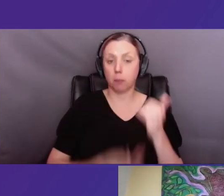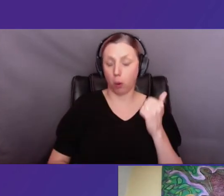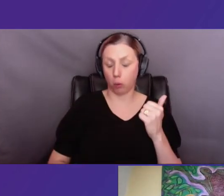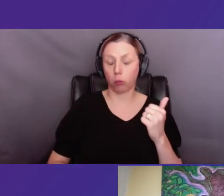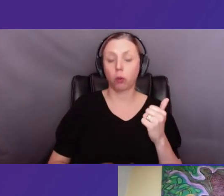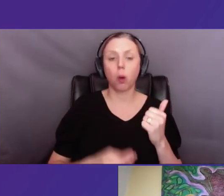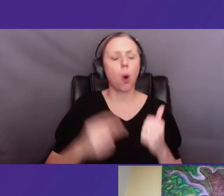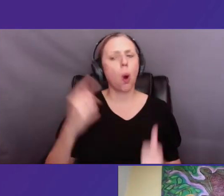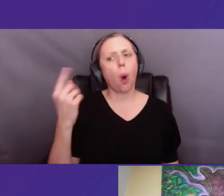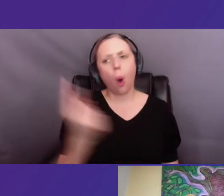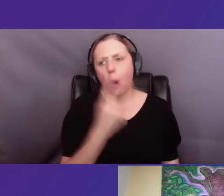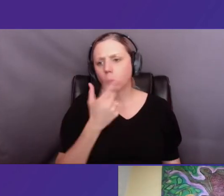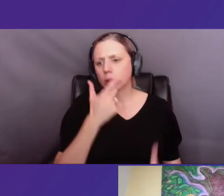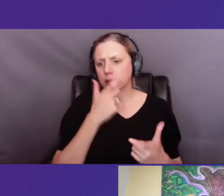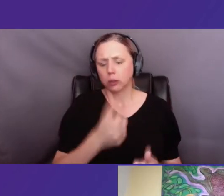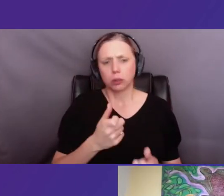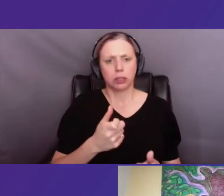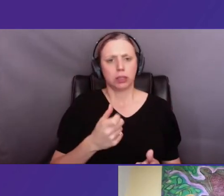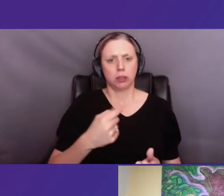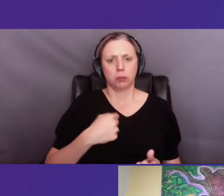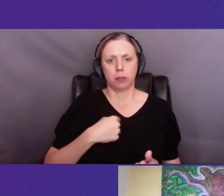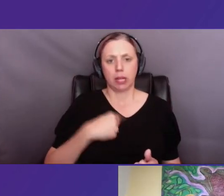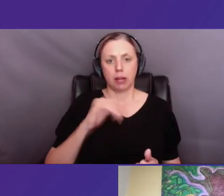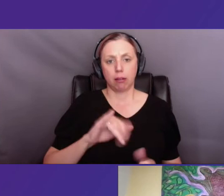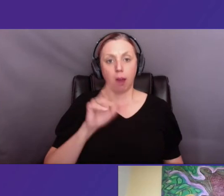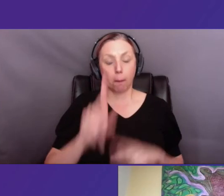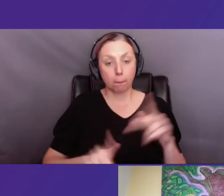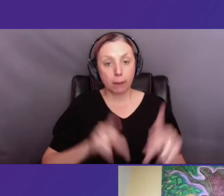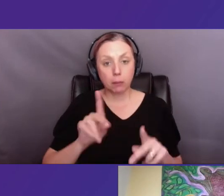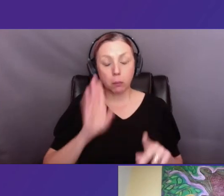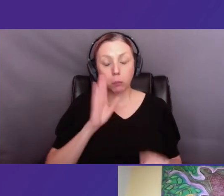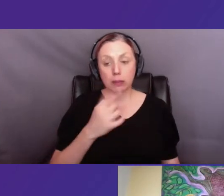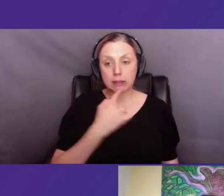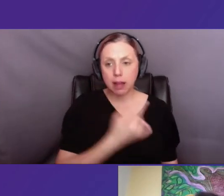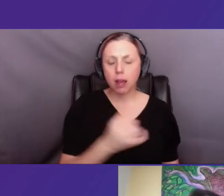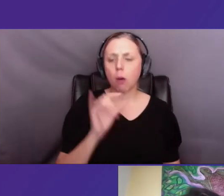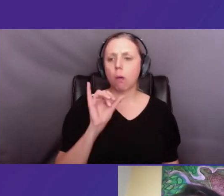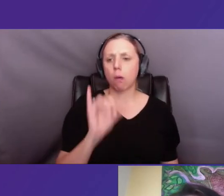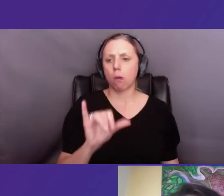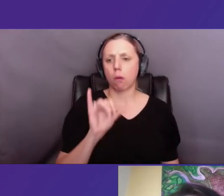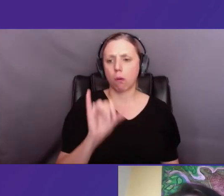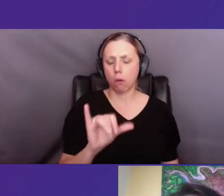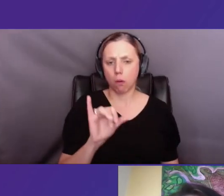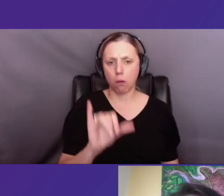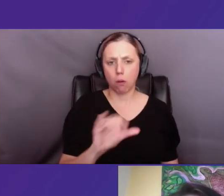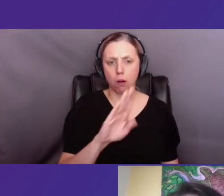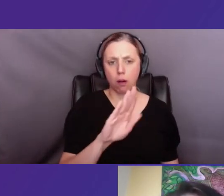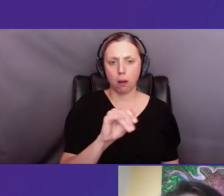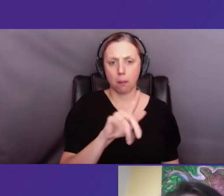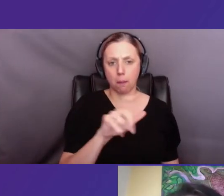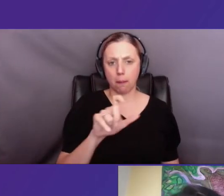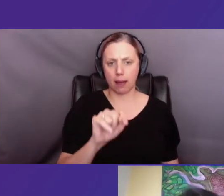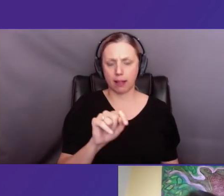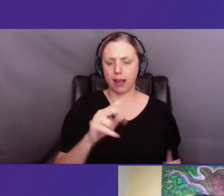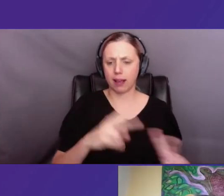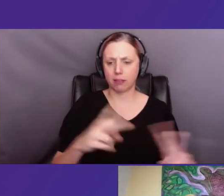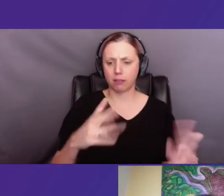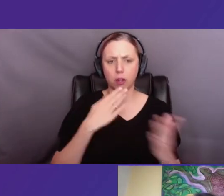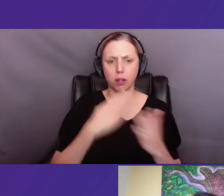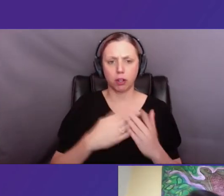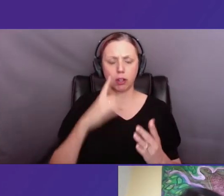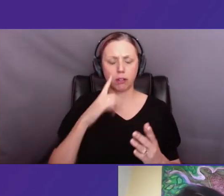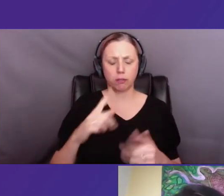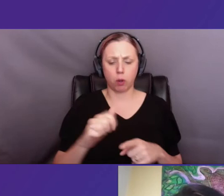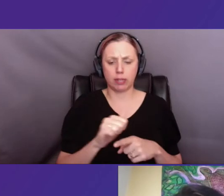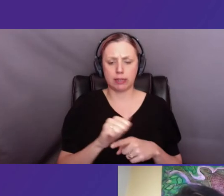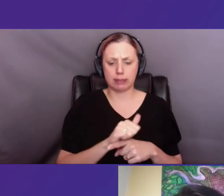always interesting to me that people would say, oh, ballet is very good for the discipline.